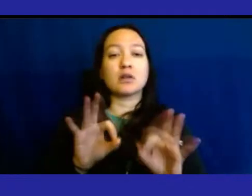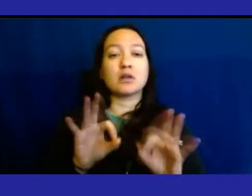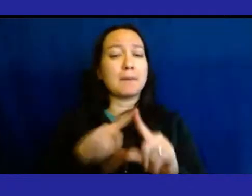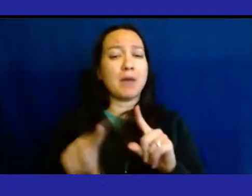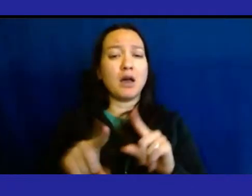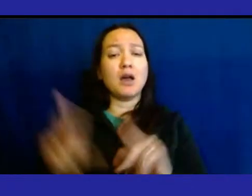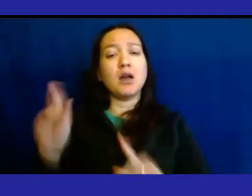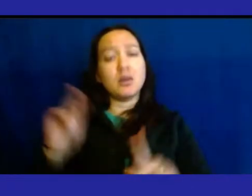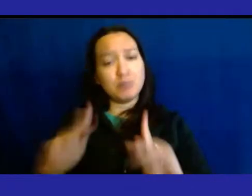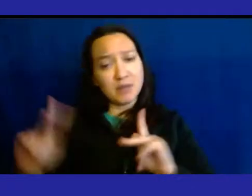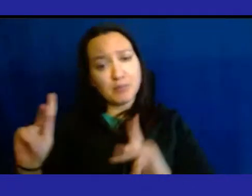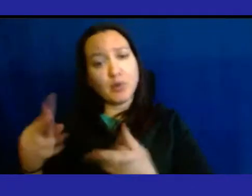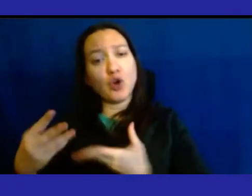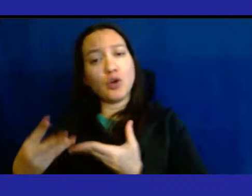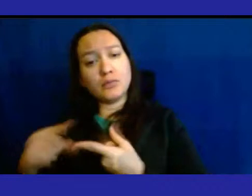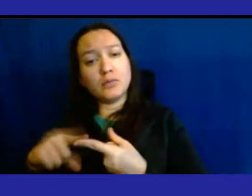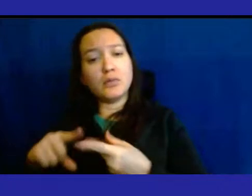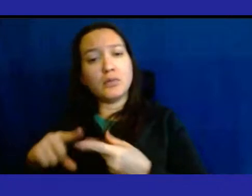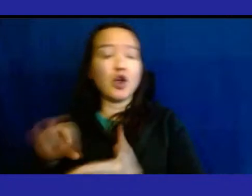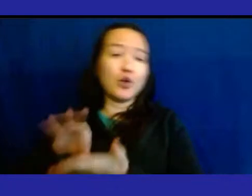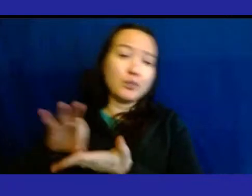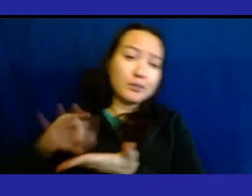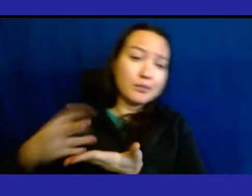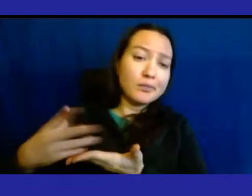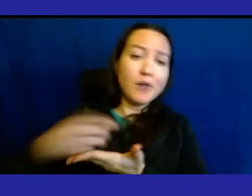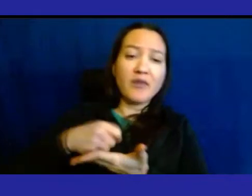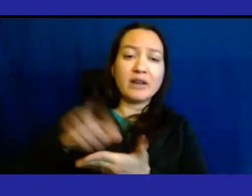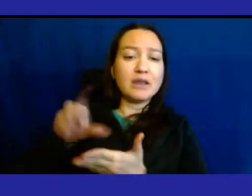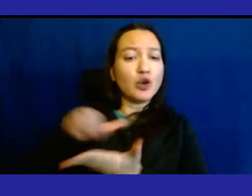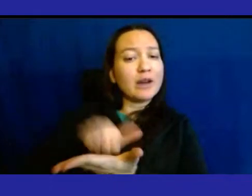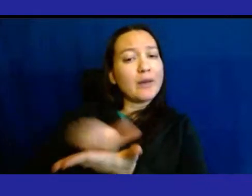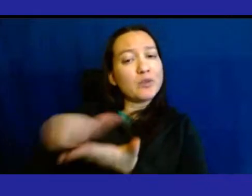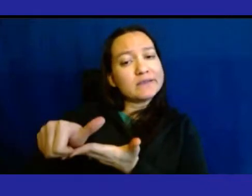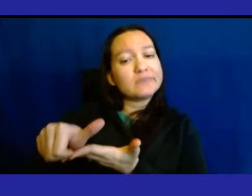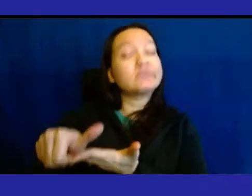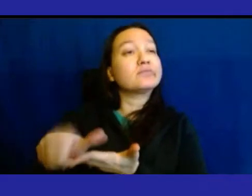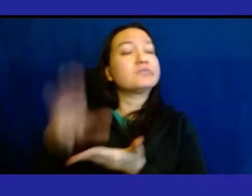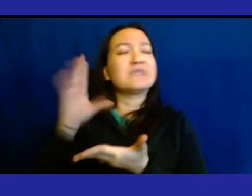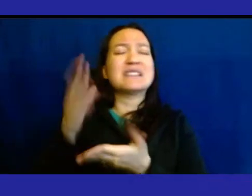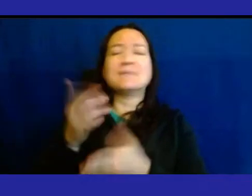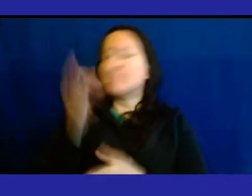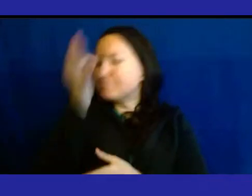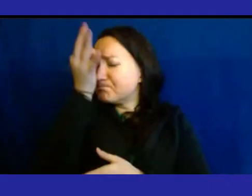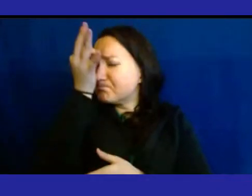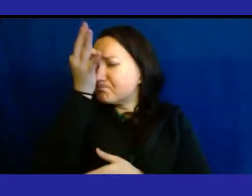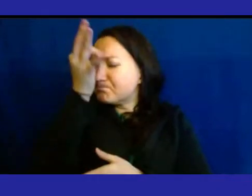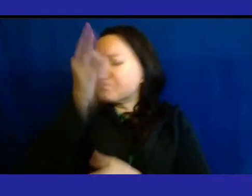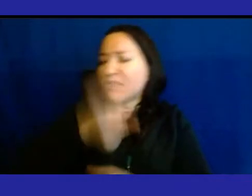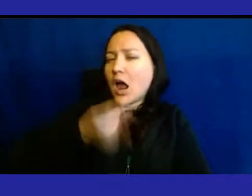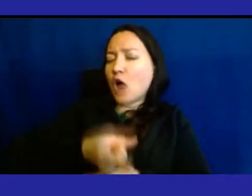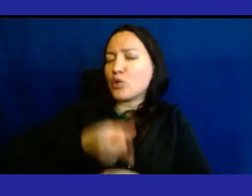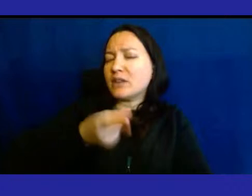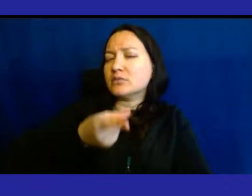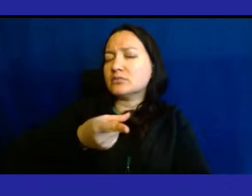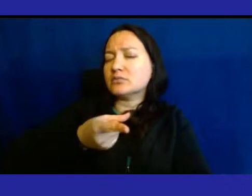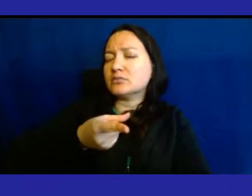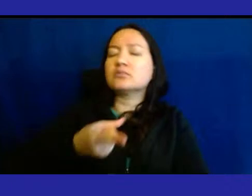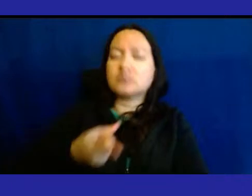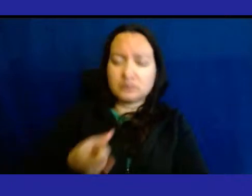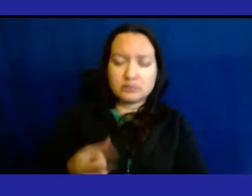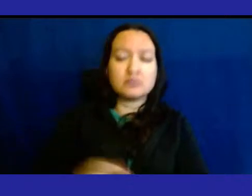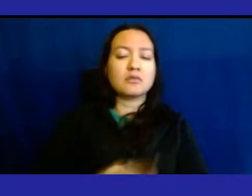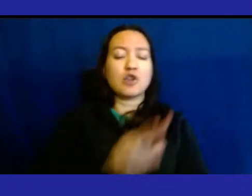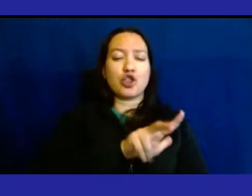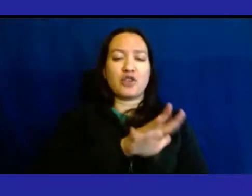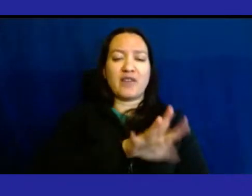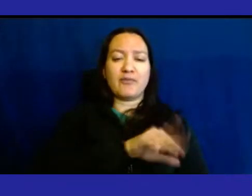data and the accounts in there, you think it's a pretty accurate, rough approximation. So OFD is 35% year